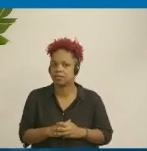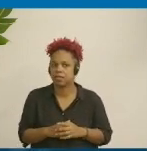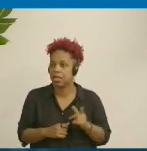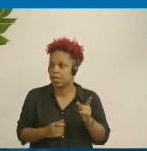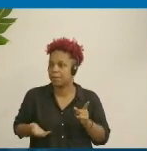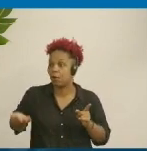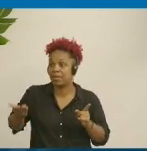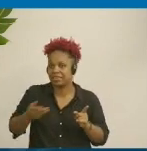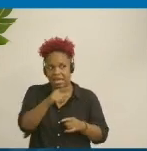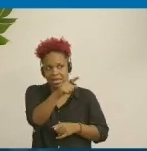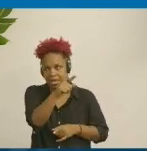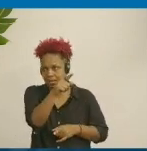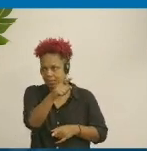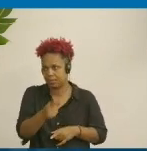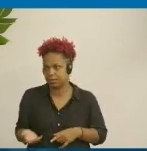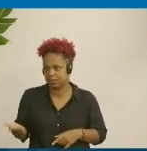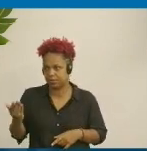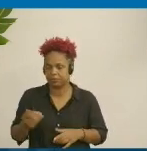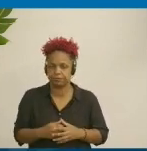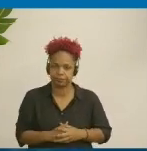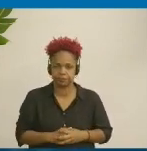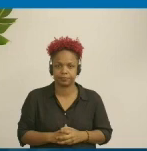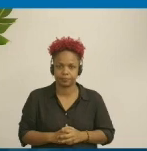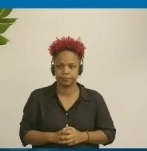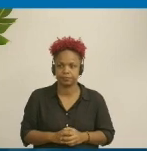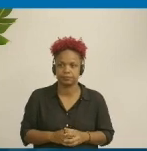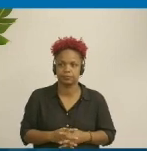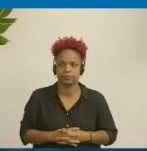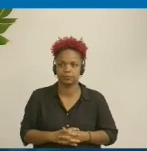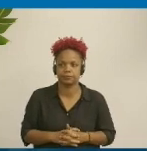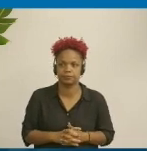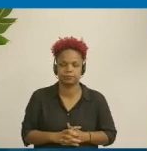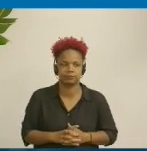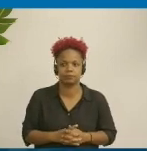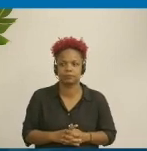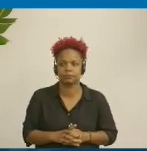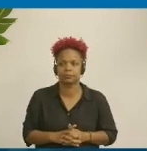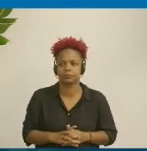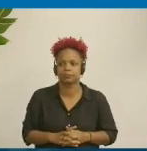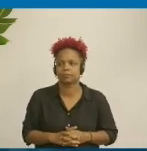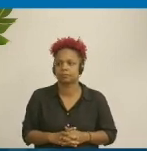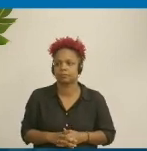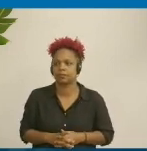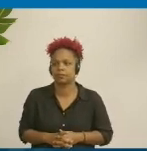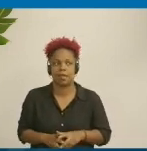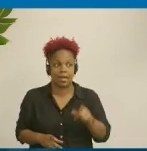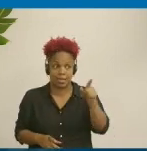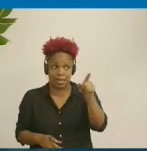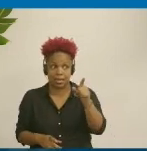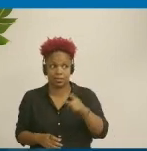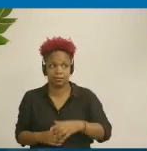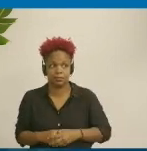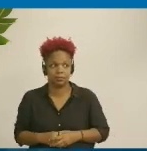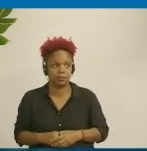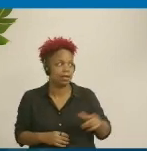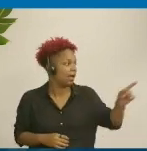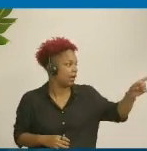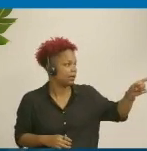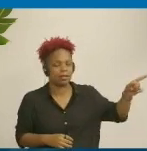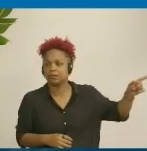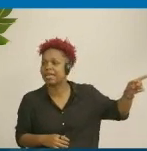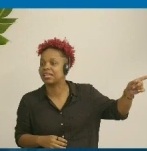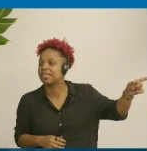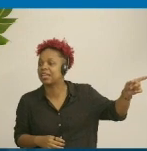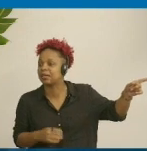we all do. So we have like very specific projects on health like that. For example, what is the impact of not being able to